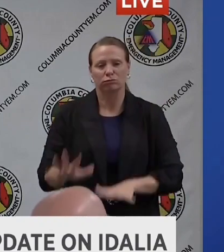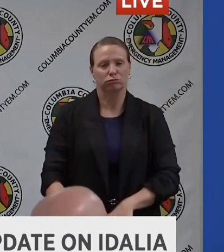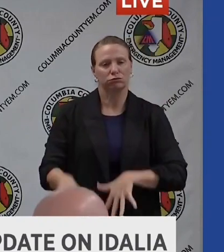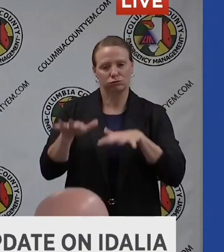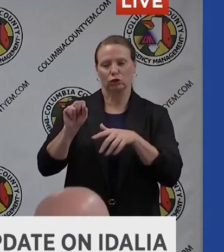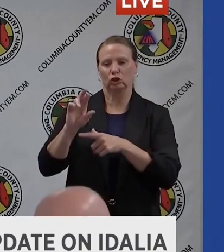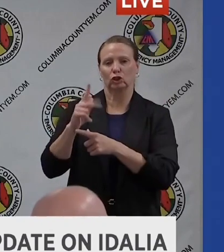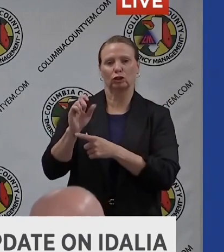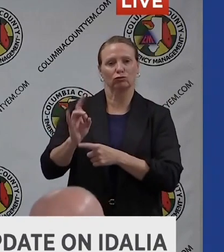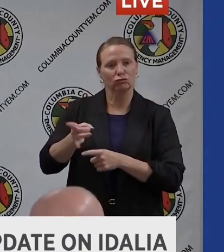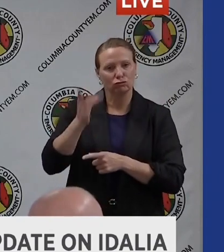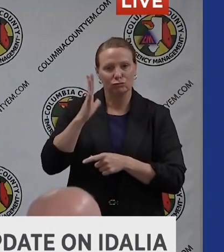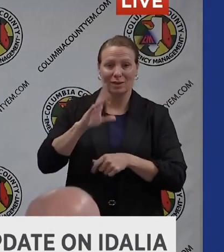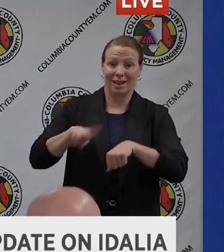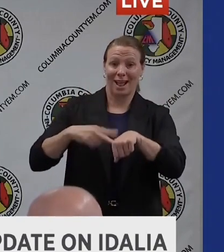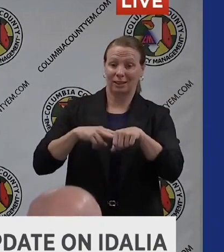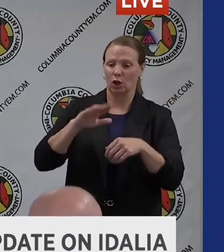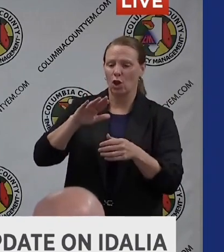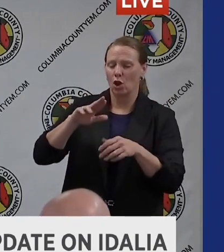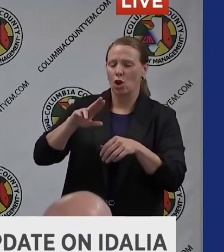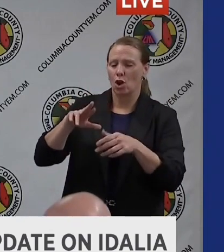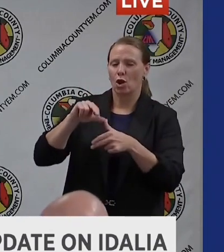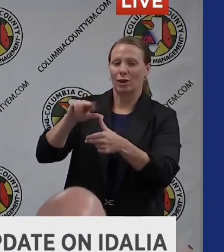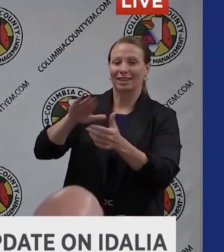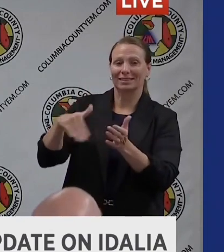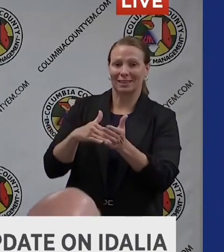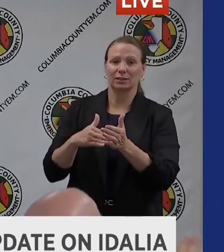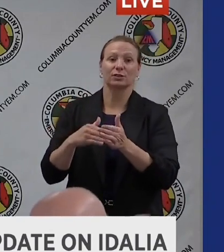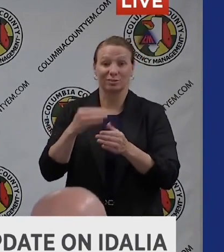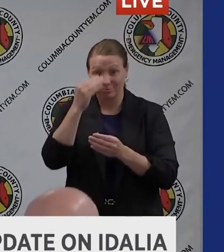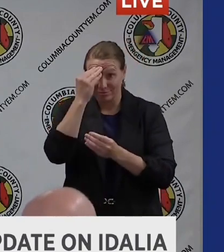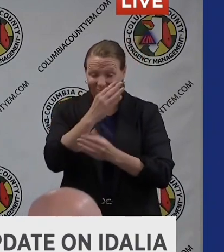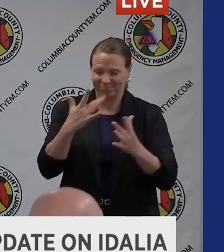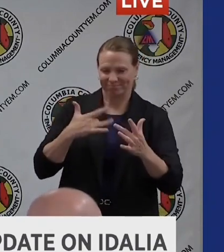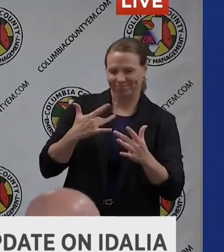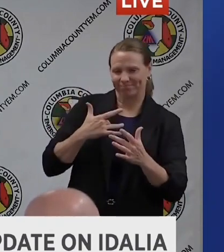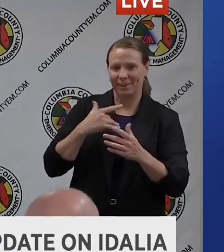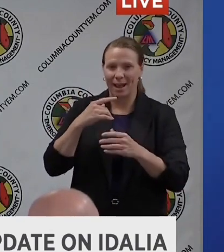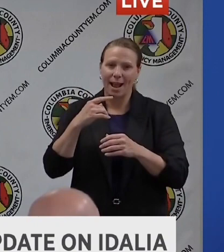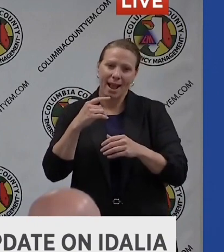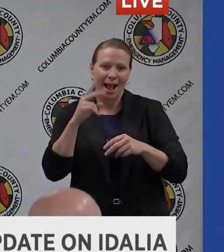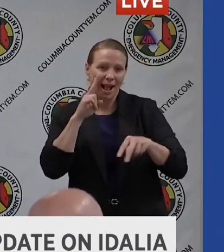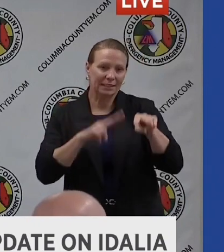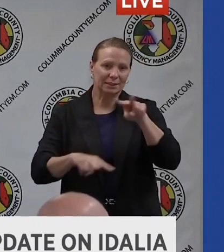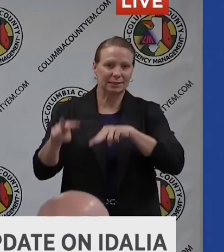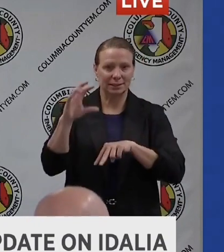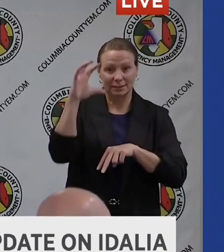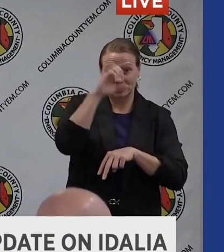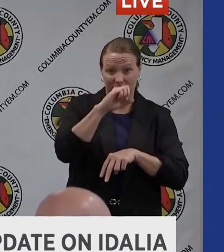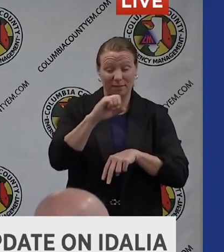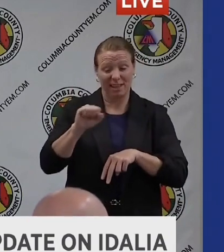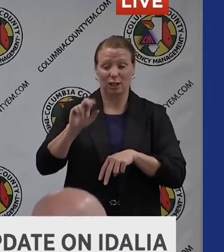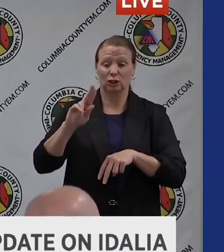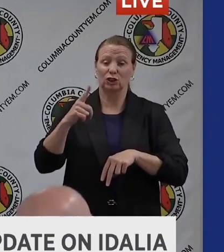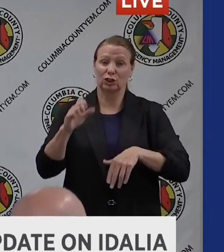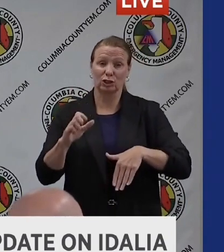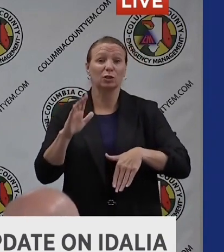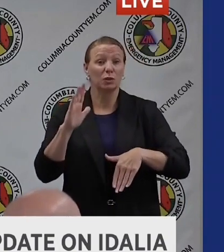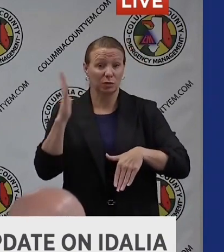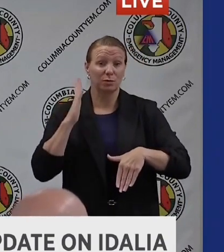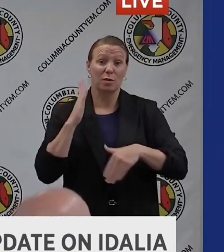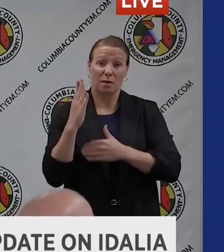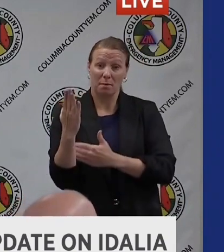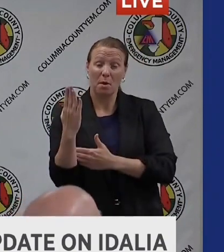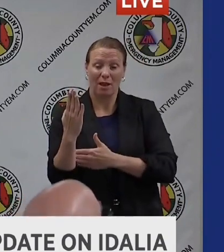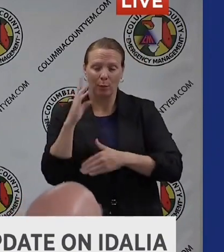National Hurricane Center to increase their estimates for the storm surge, particularly in the Big Bend, from where it was this morning.